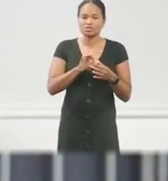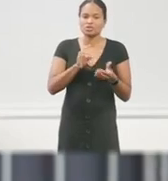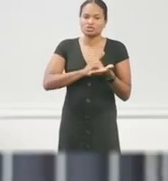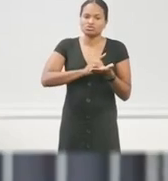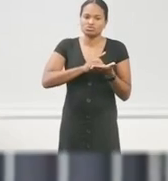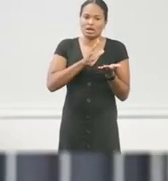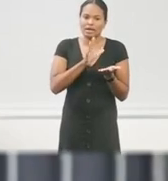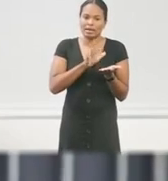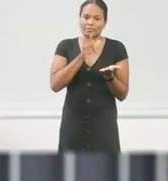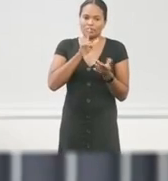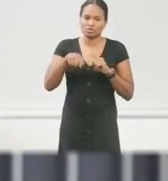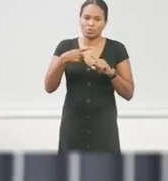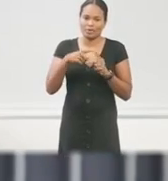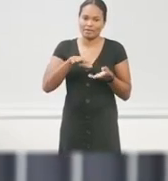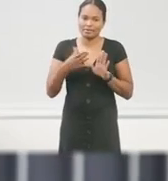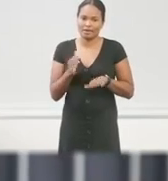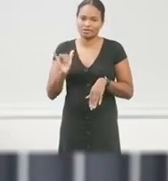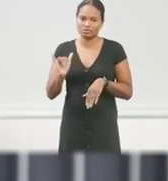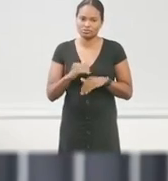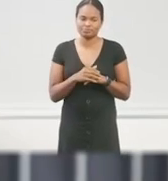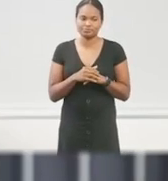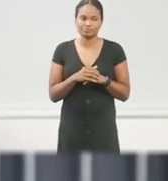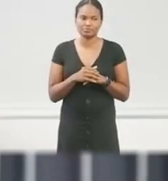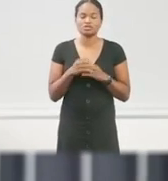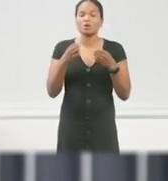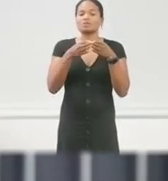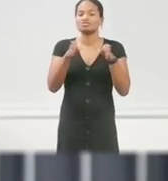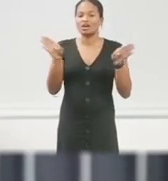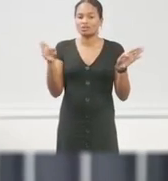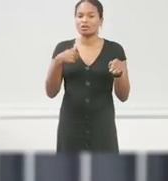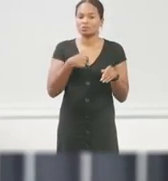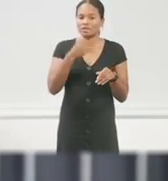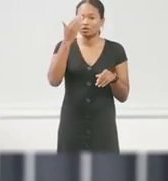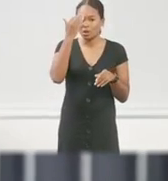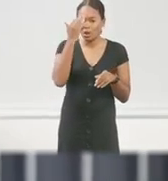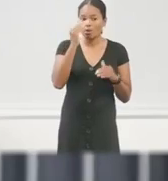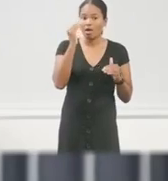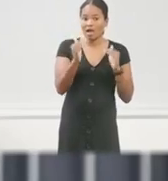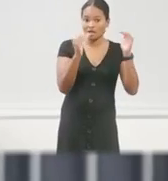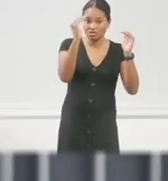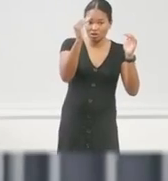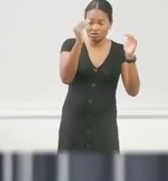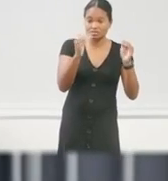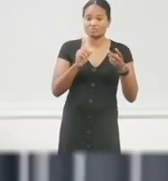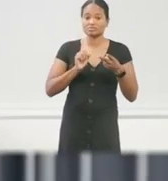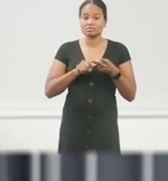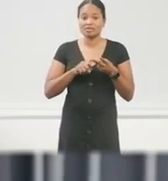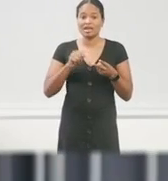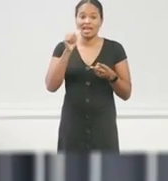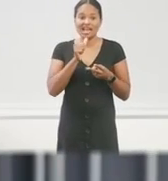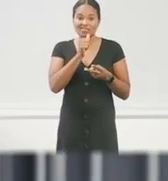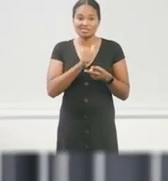So I think in general, we know that it's gonna be adults, people who have lived in Arizona for quite a long